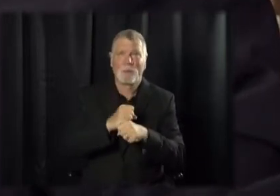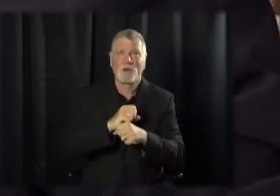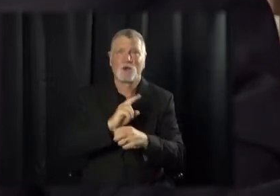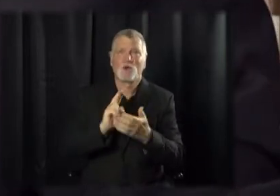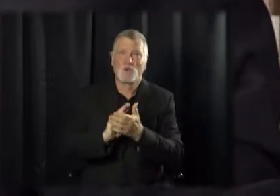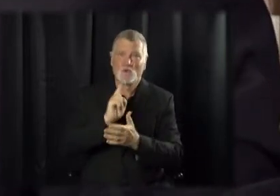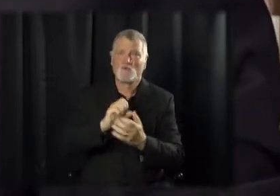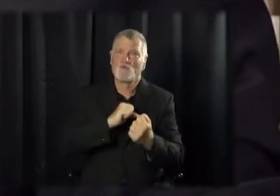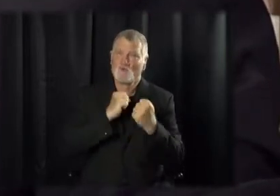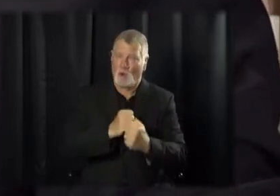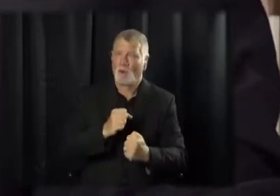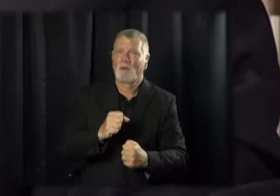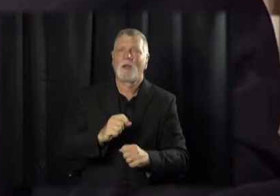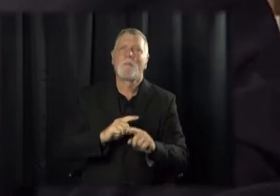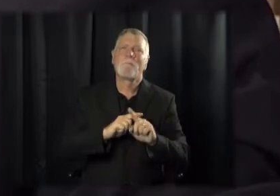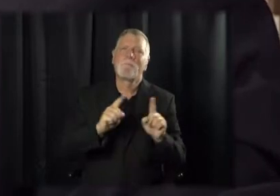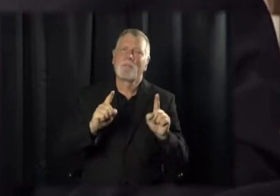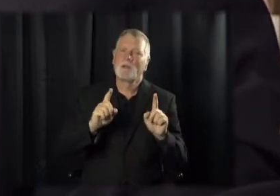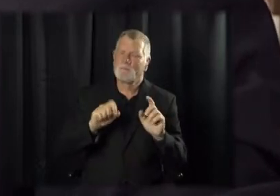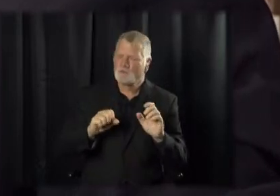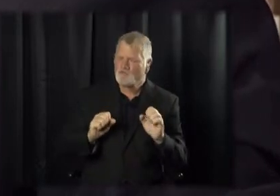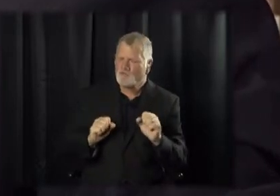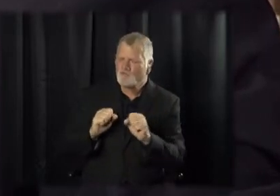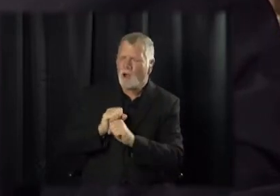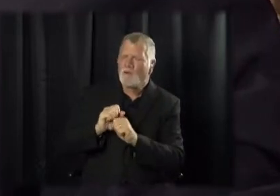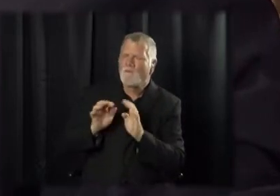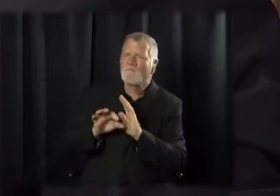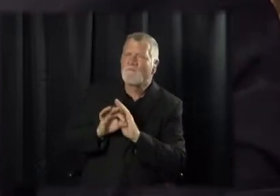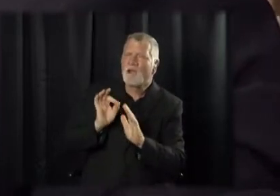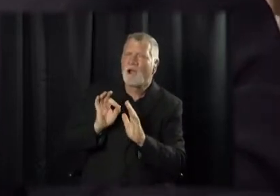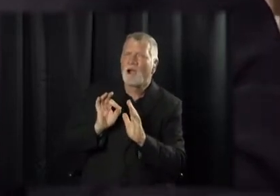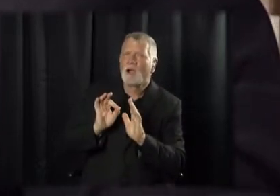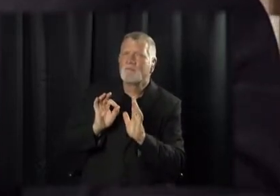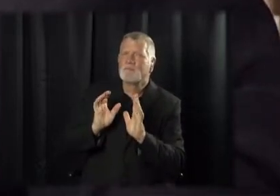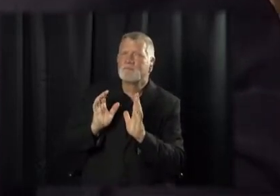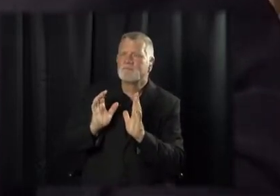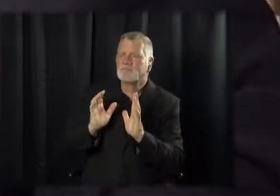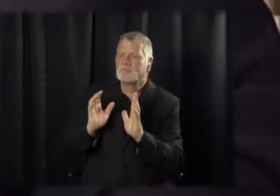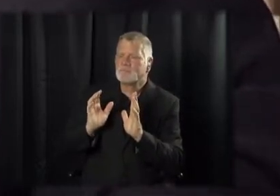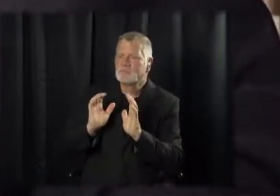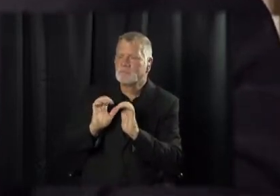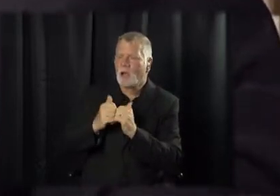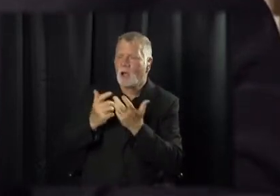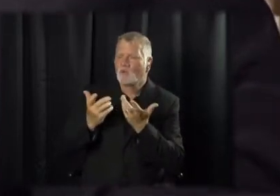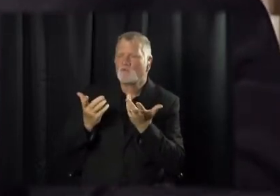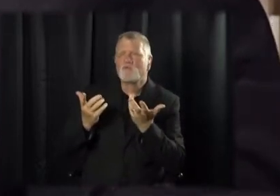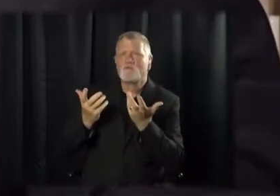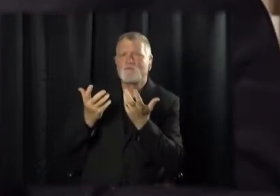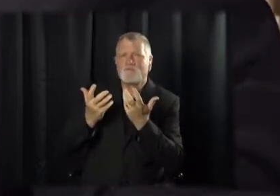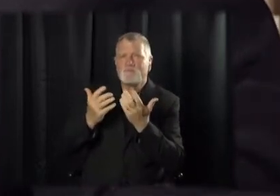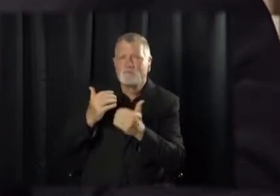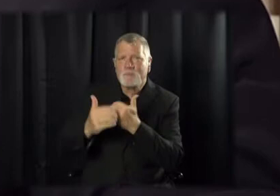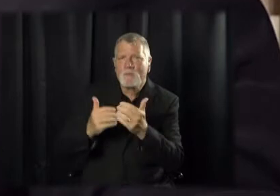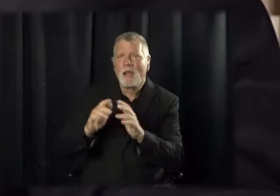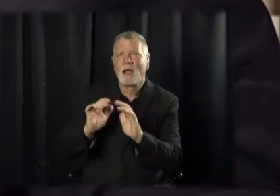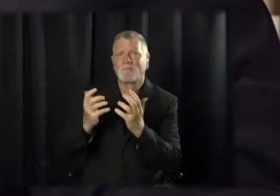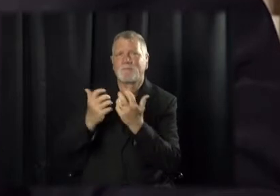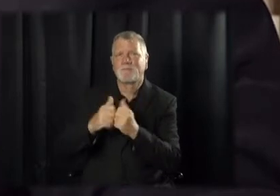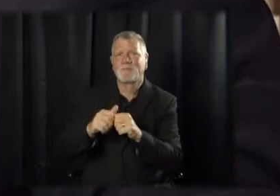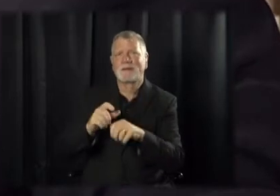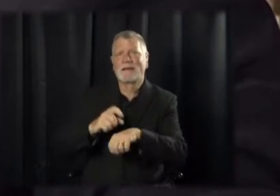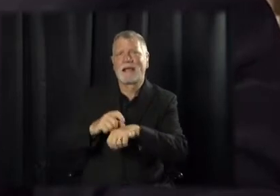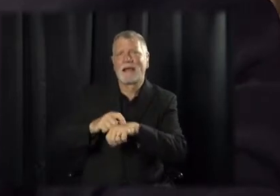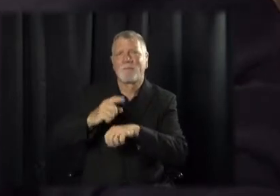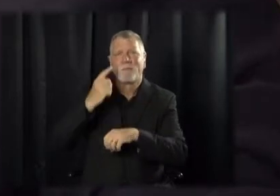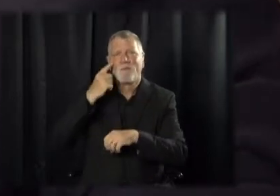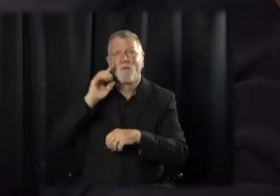stronger, but we must strive to find a common implementation approach and a timeline that